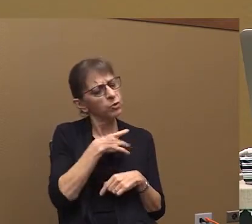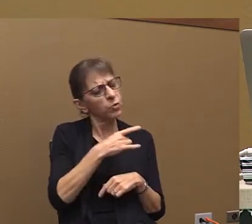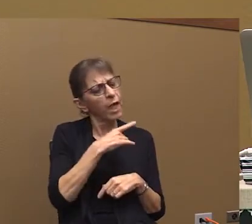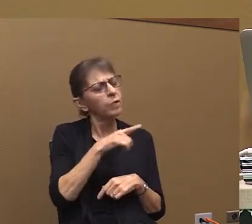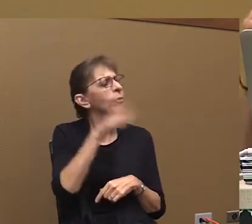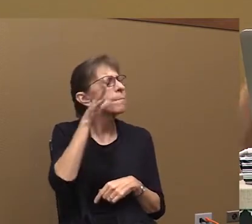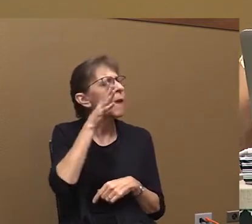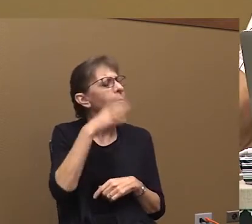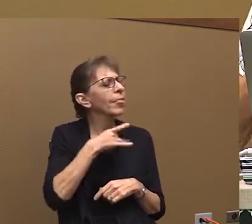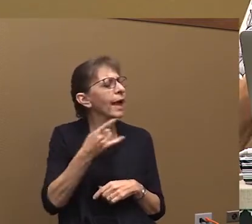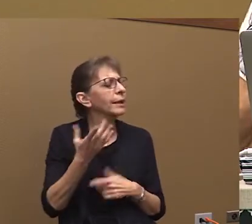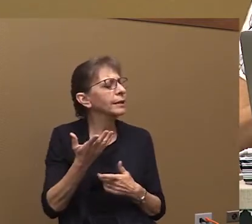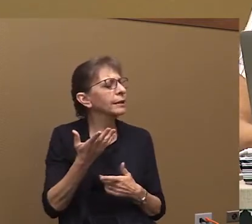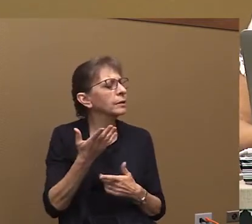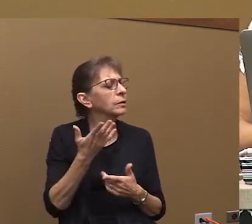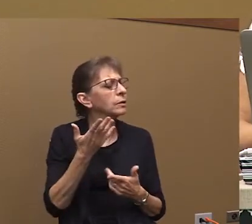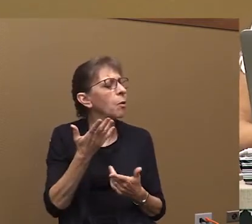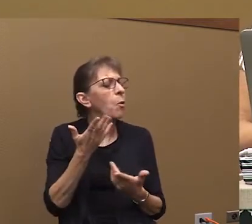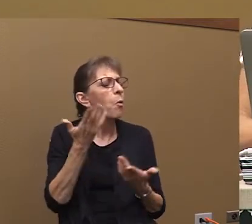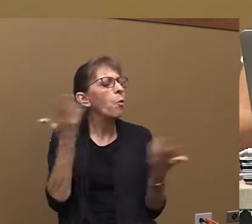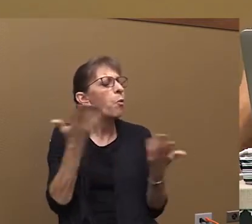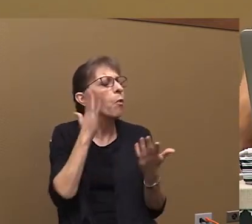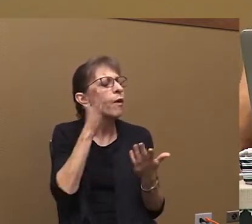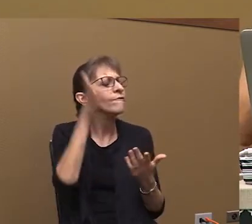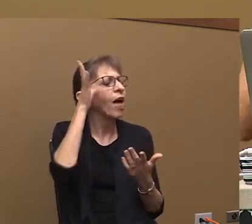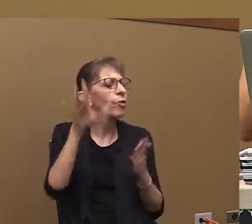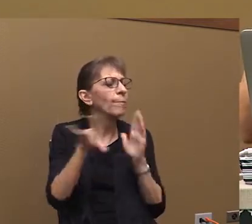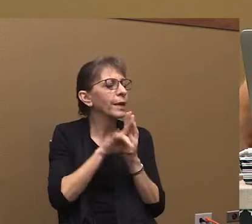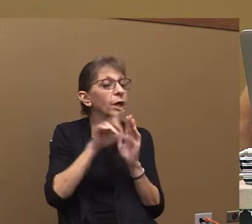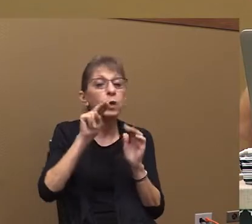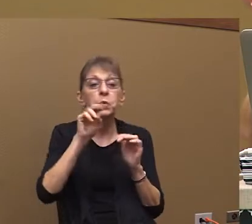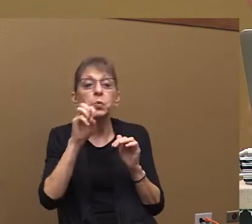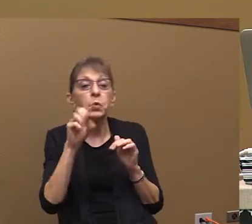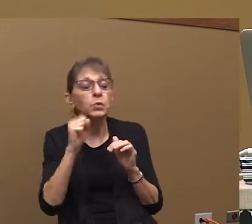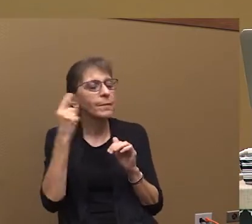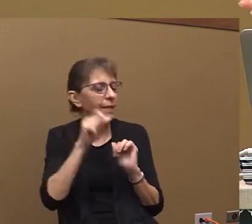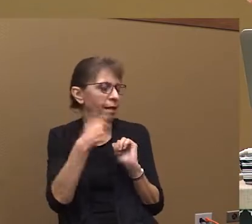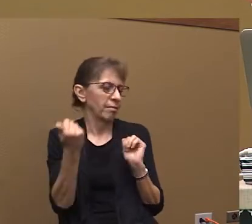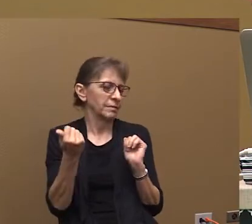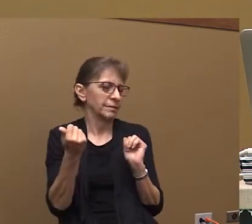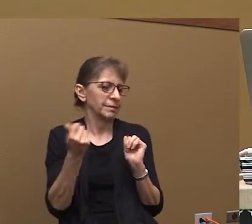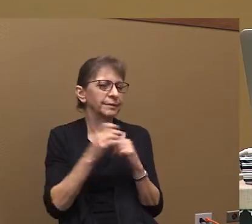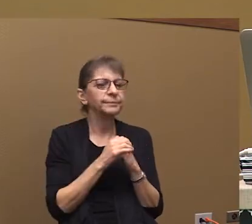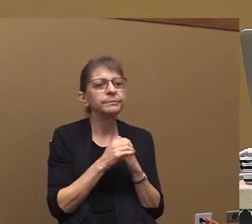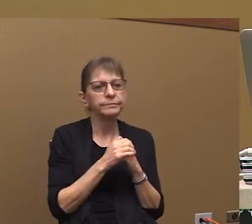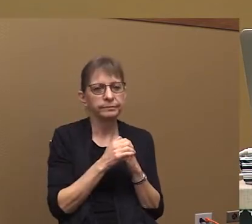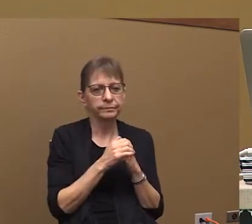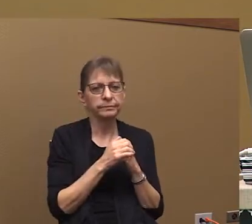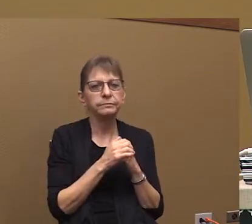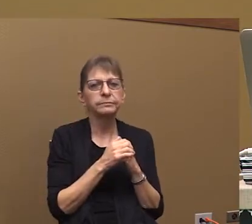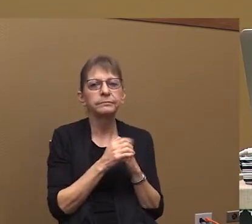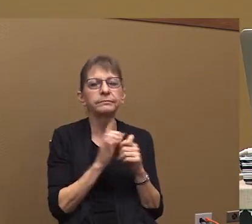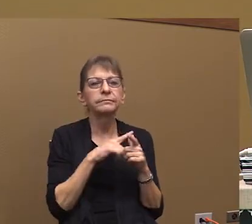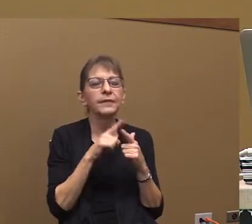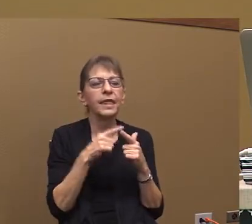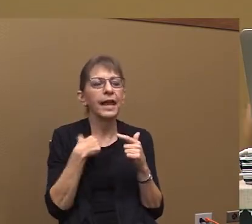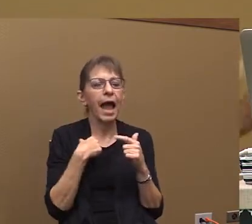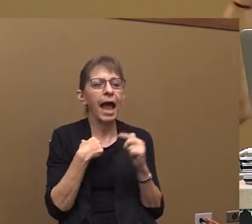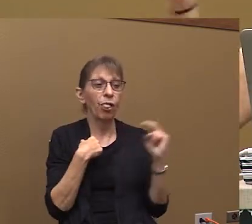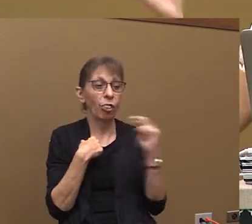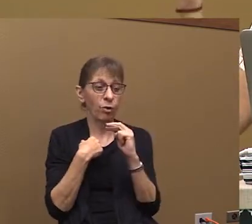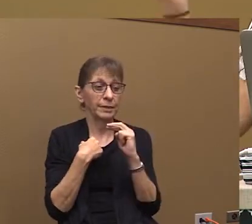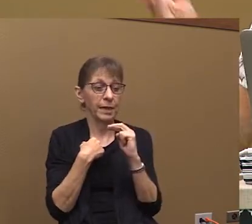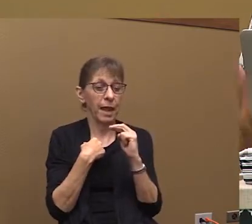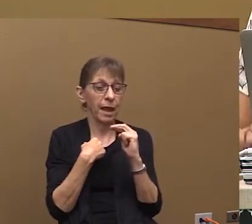kid? Which one would you like? What would you like? What would your mom or dad pick? The news